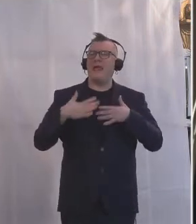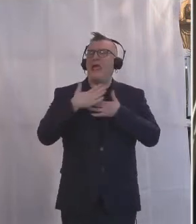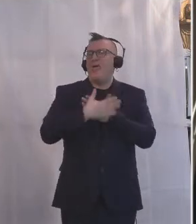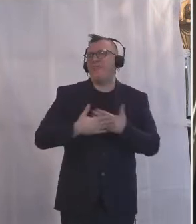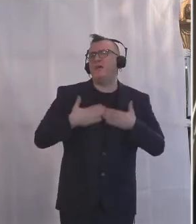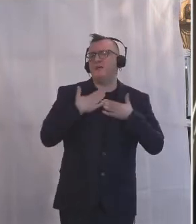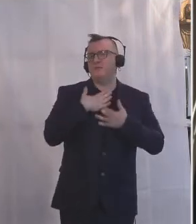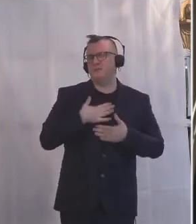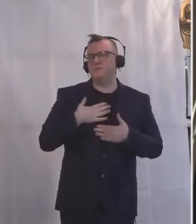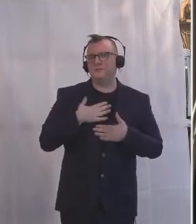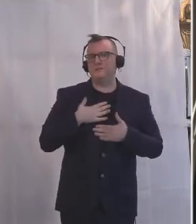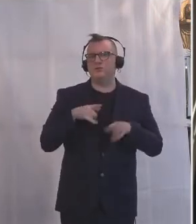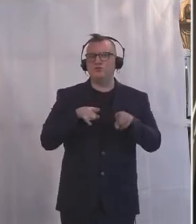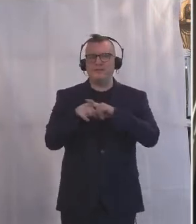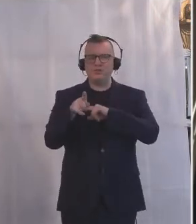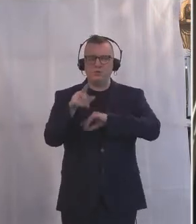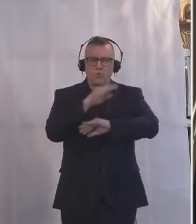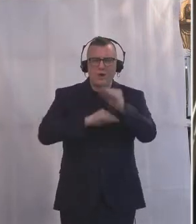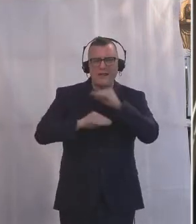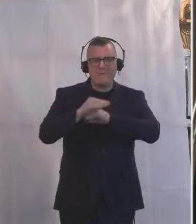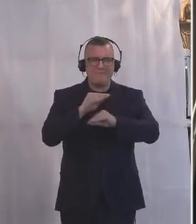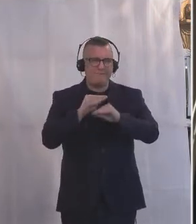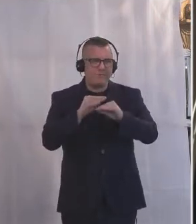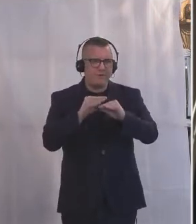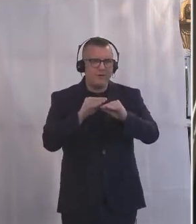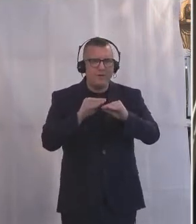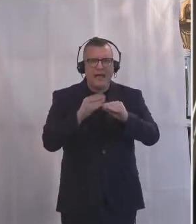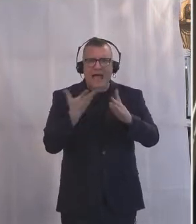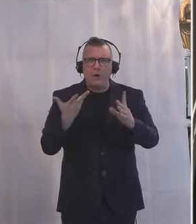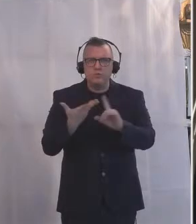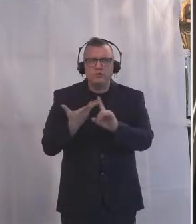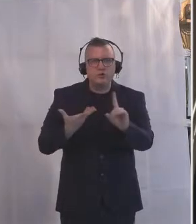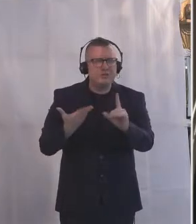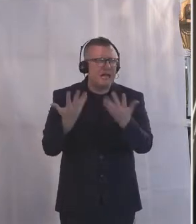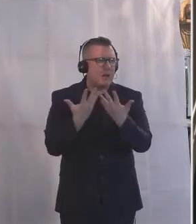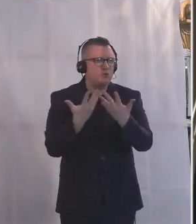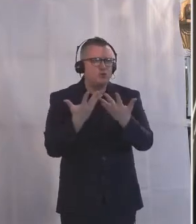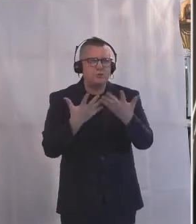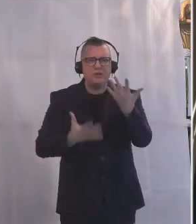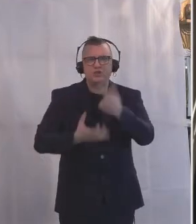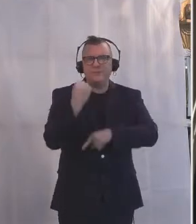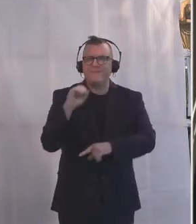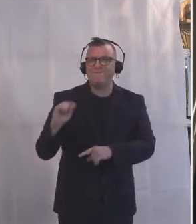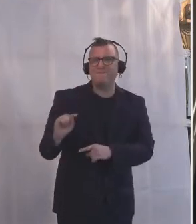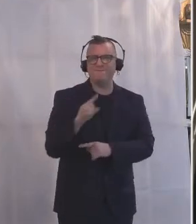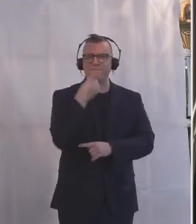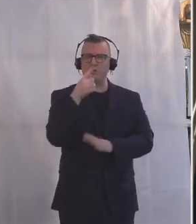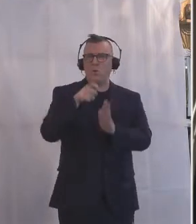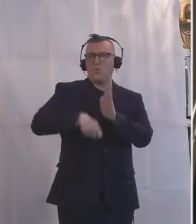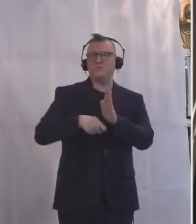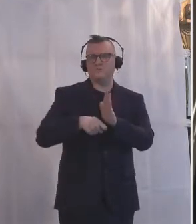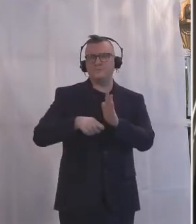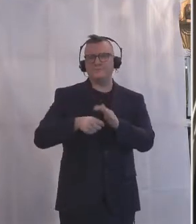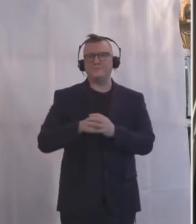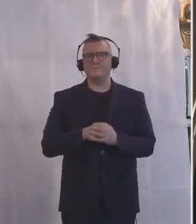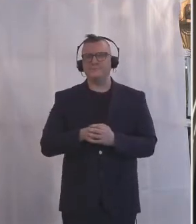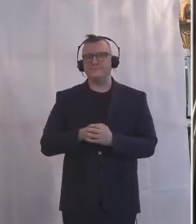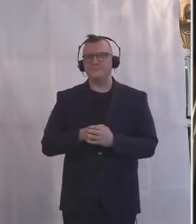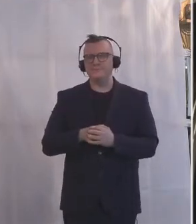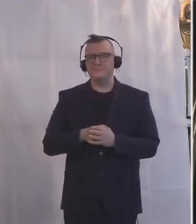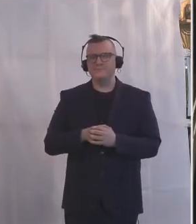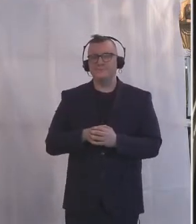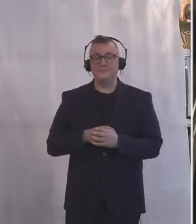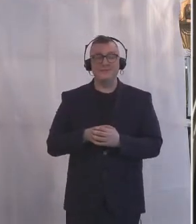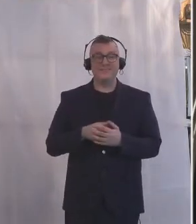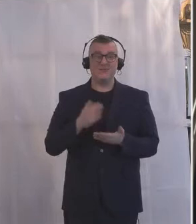that product market fit, and then are willing to open up first order. So what we did then was we actually, everyone